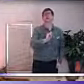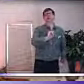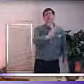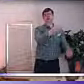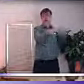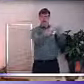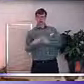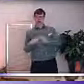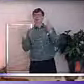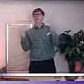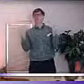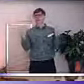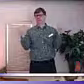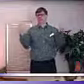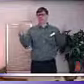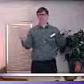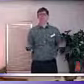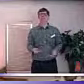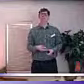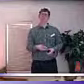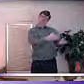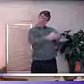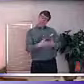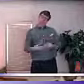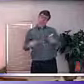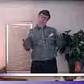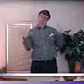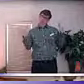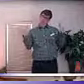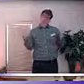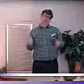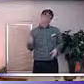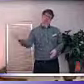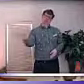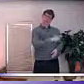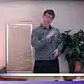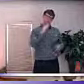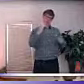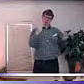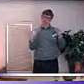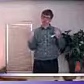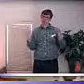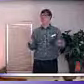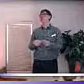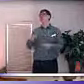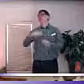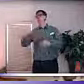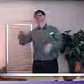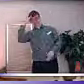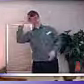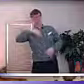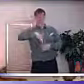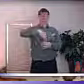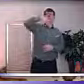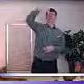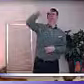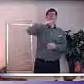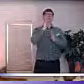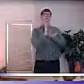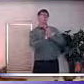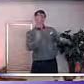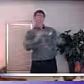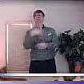much. Much has been given. We have been given the opportunity to know Spirit in a fresh